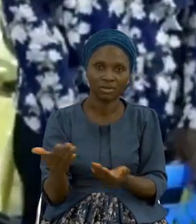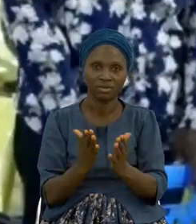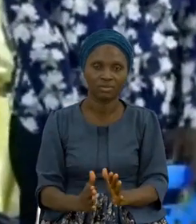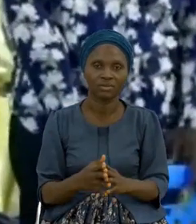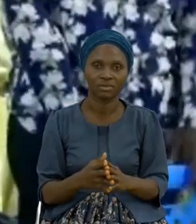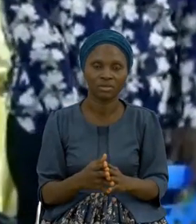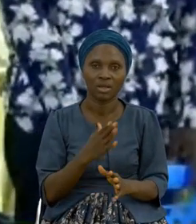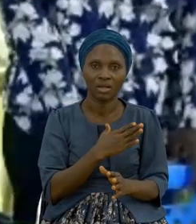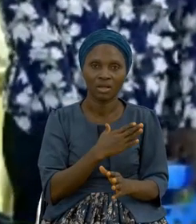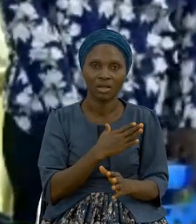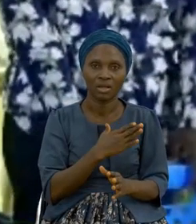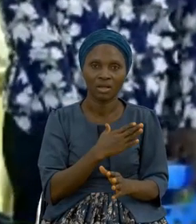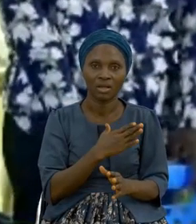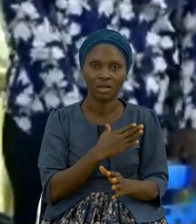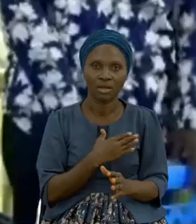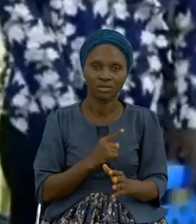him